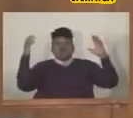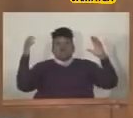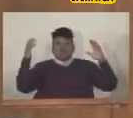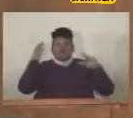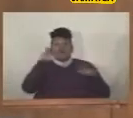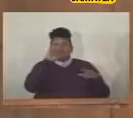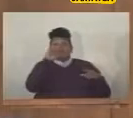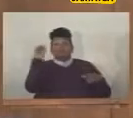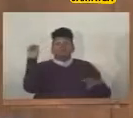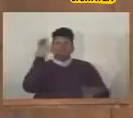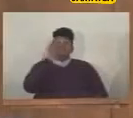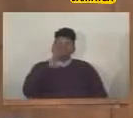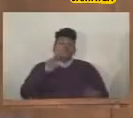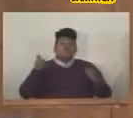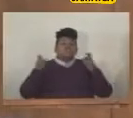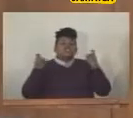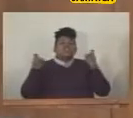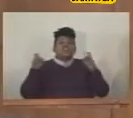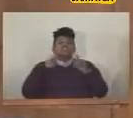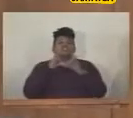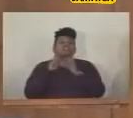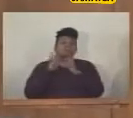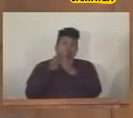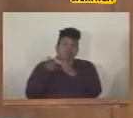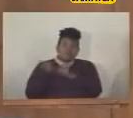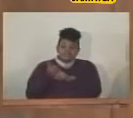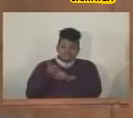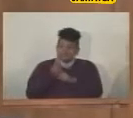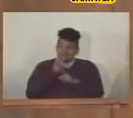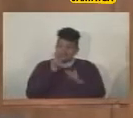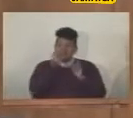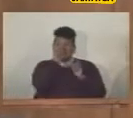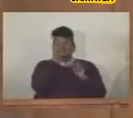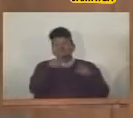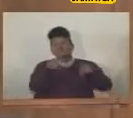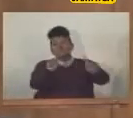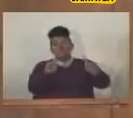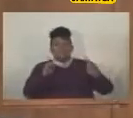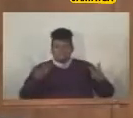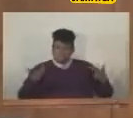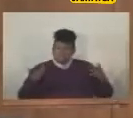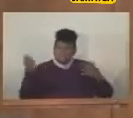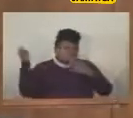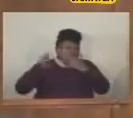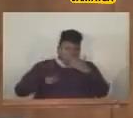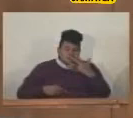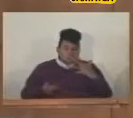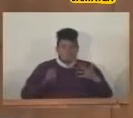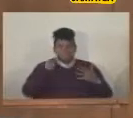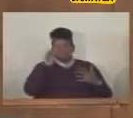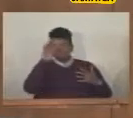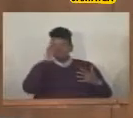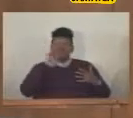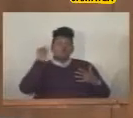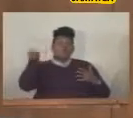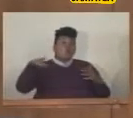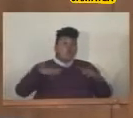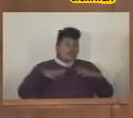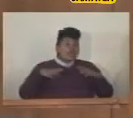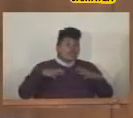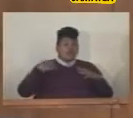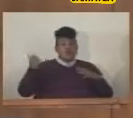this loose culture that breeds criminals. Systems must